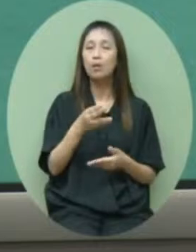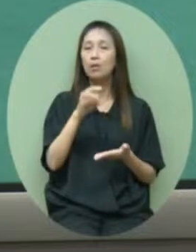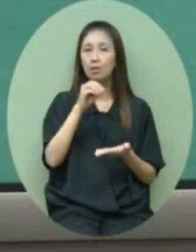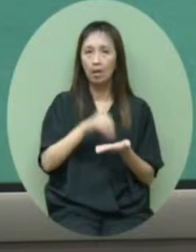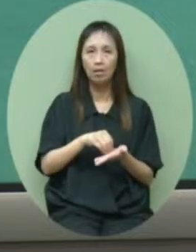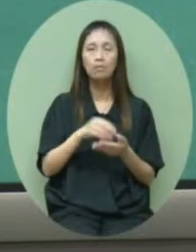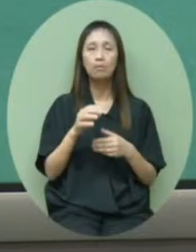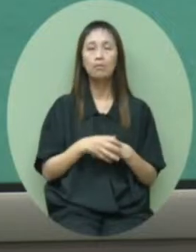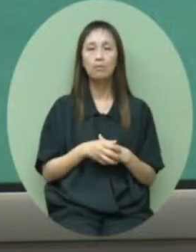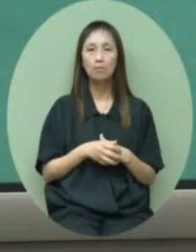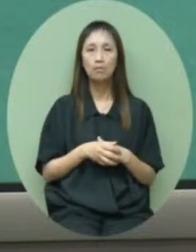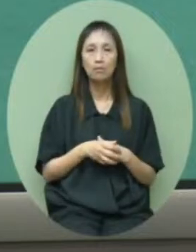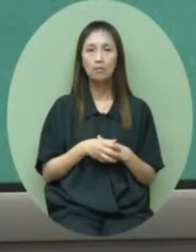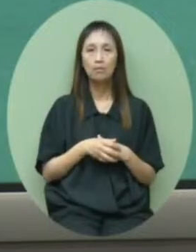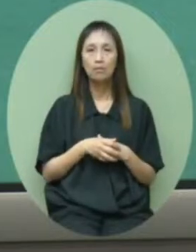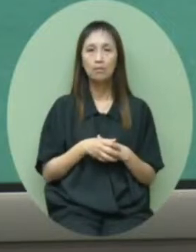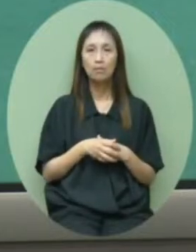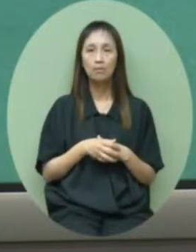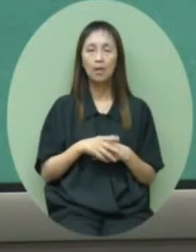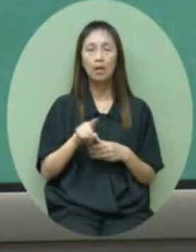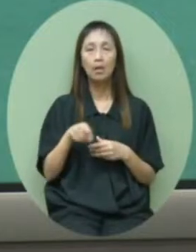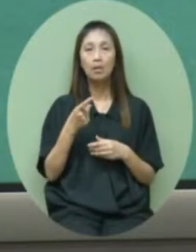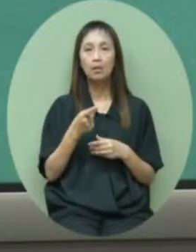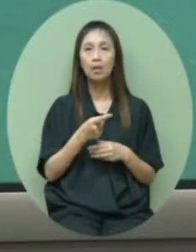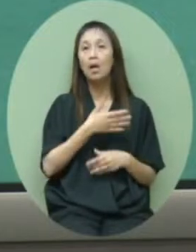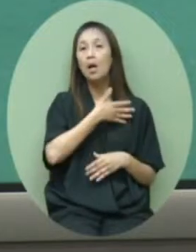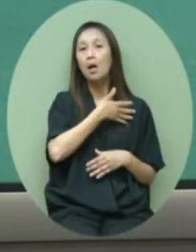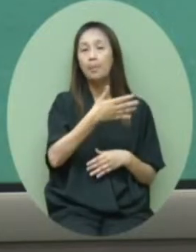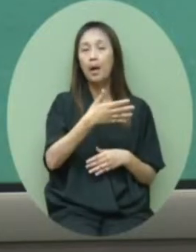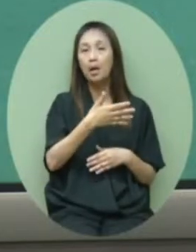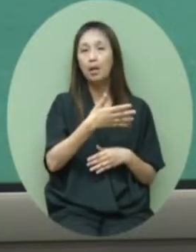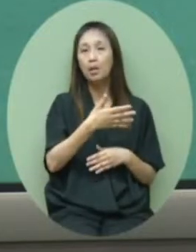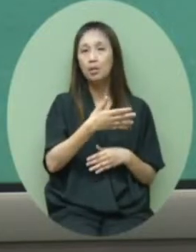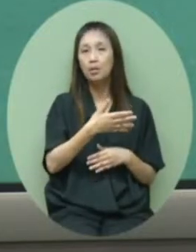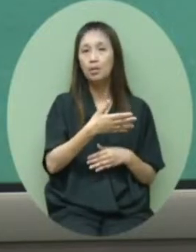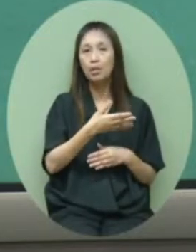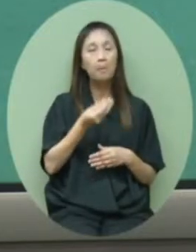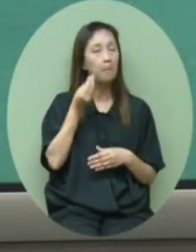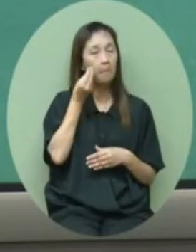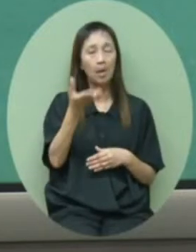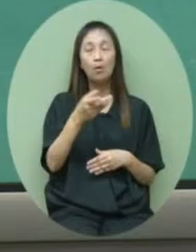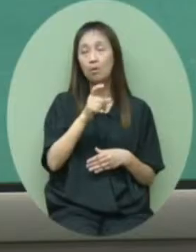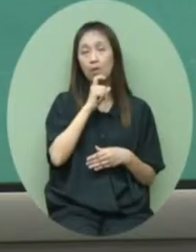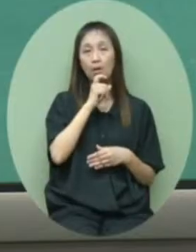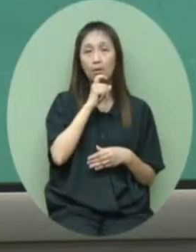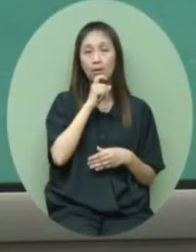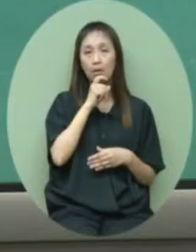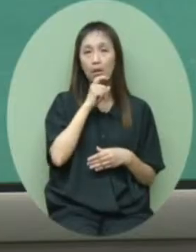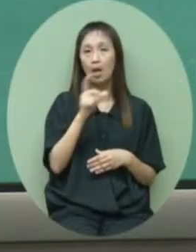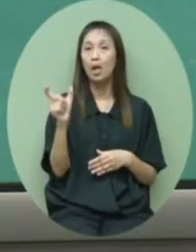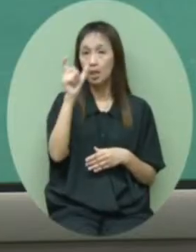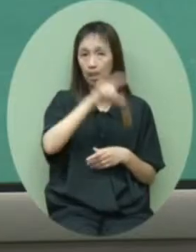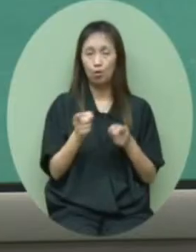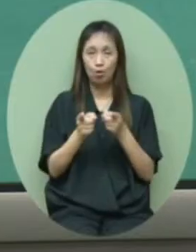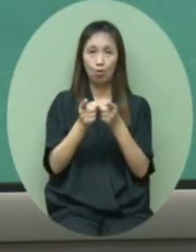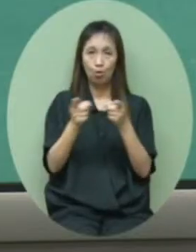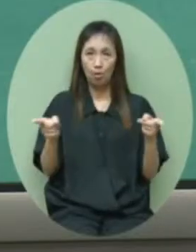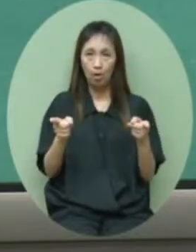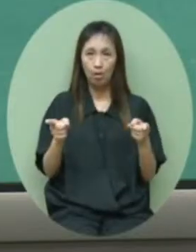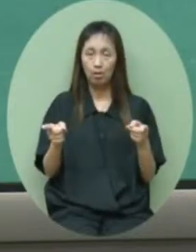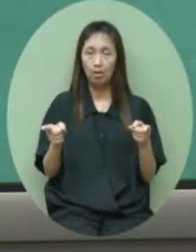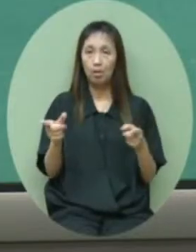these are the privileges granted to taxis under the relevant taxi licenses, and that's why there's a